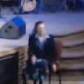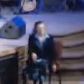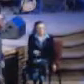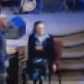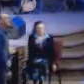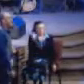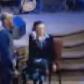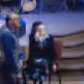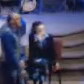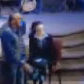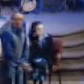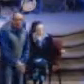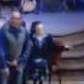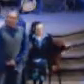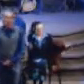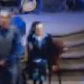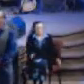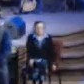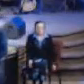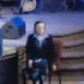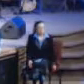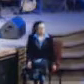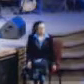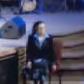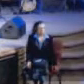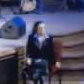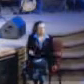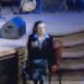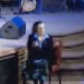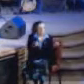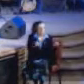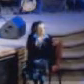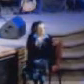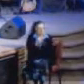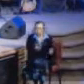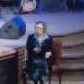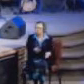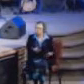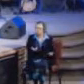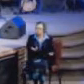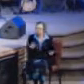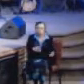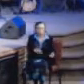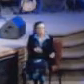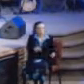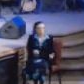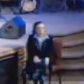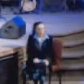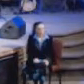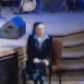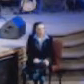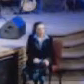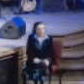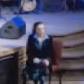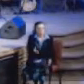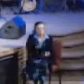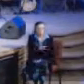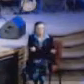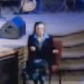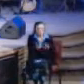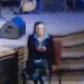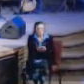God said, I have been patient with them for over 400 years, and now in order for you to come in and obtain